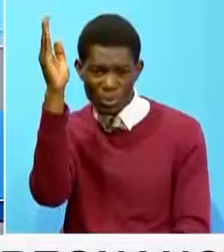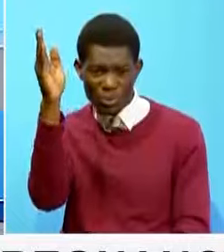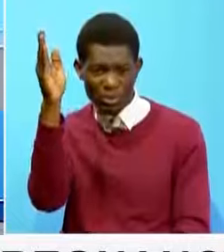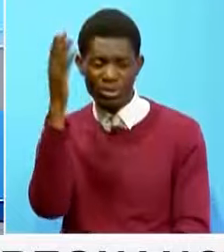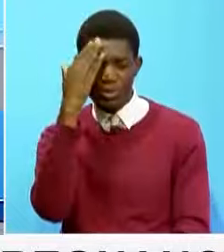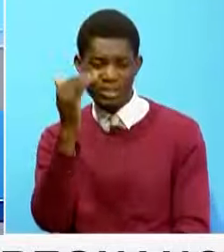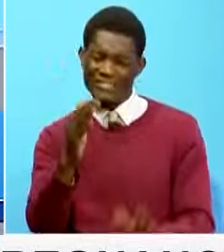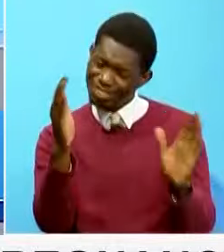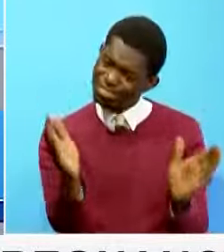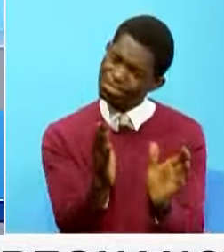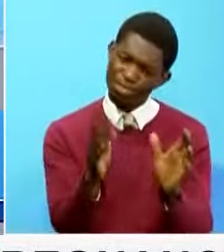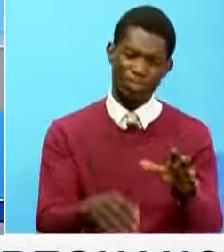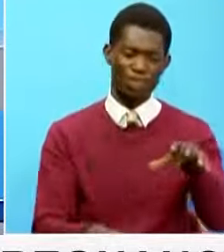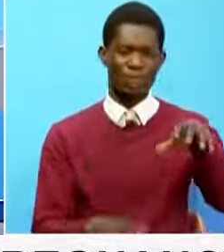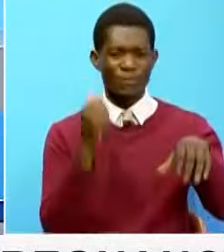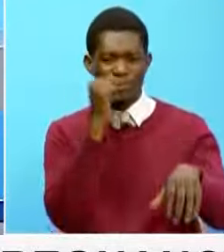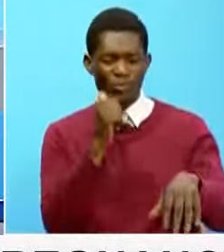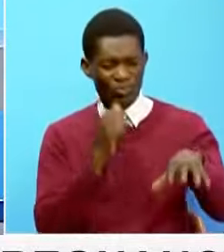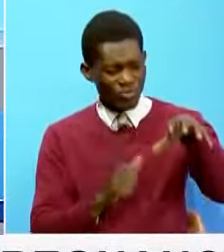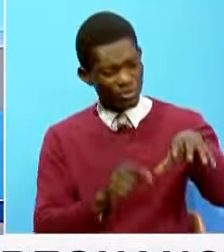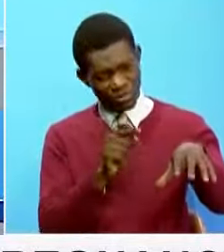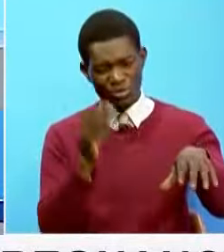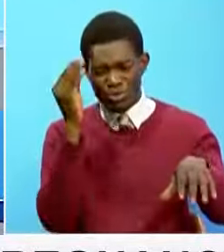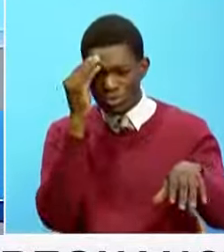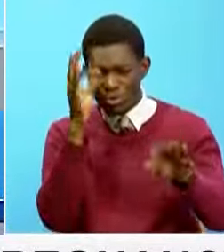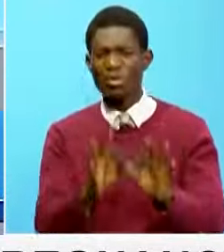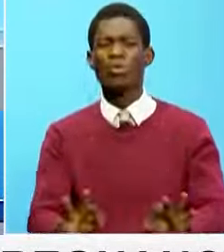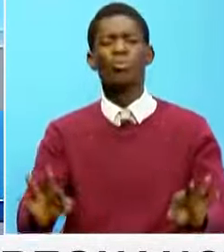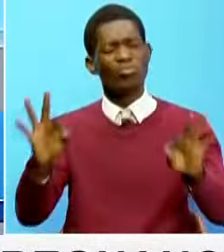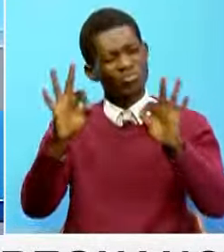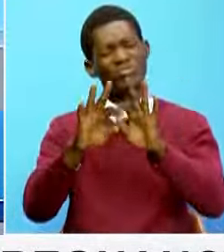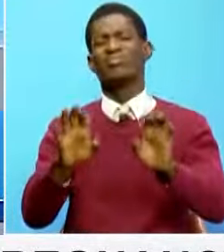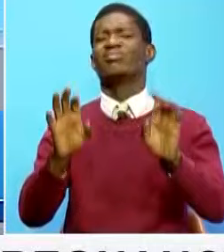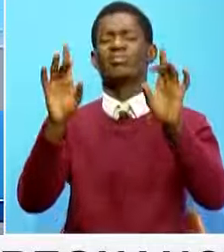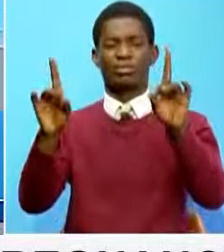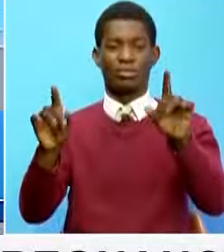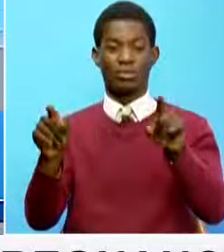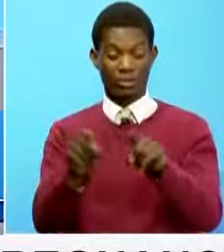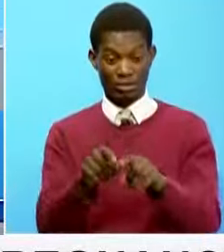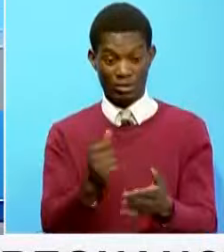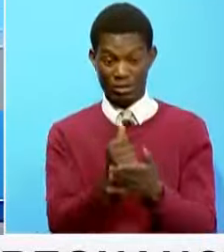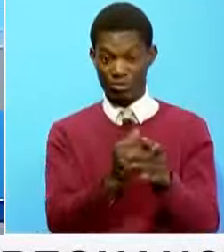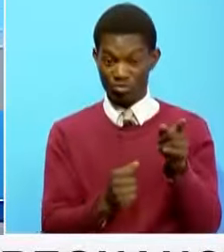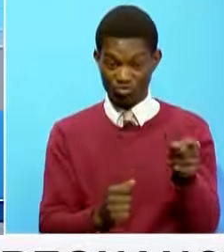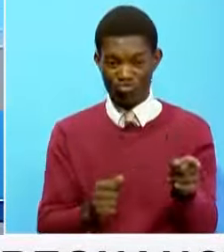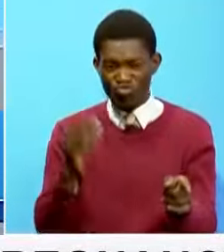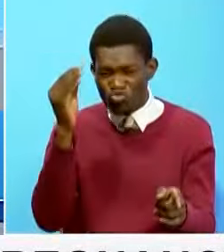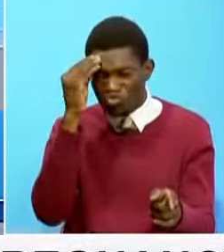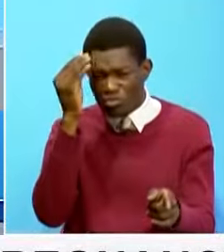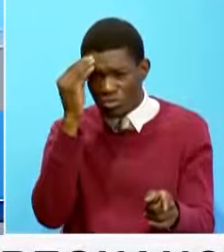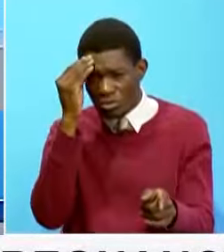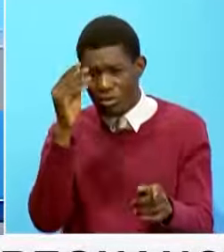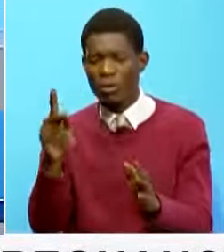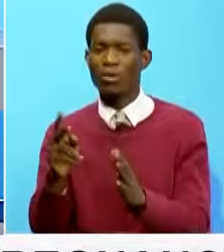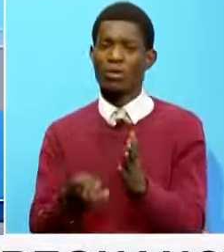child on the importance of education and the re-entry policy among other government